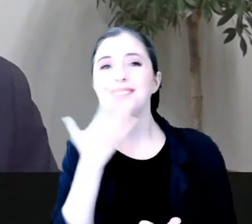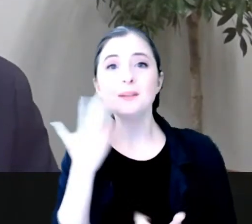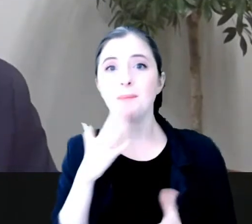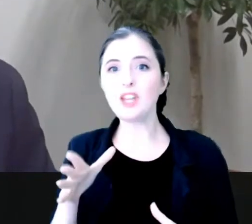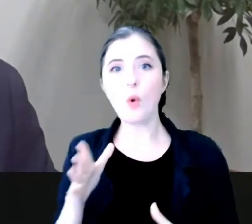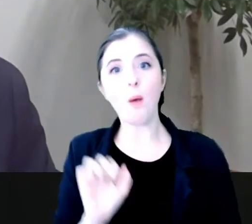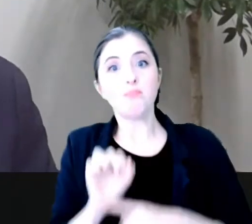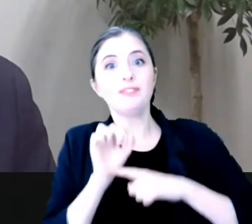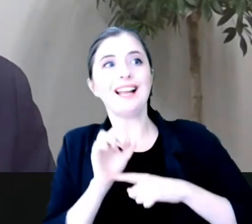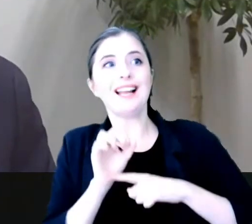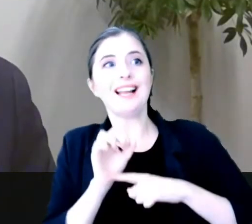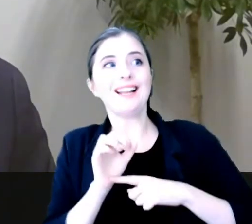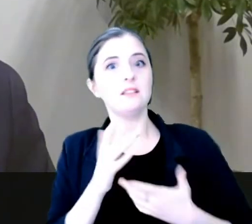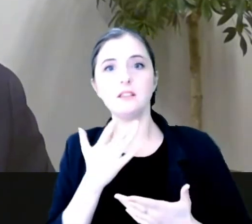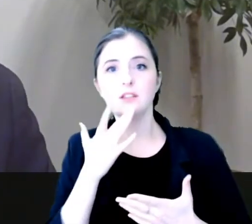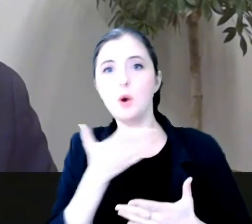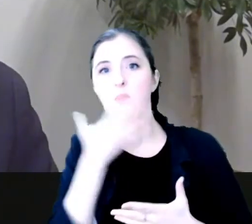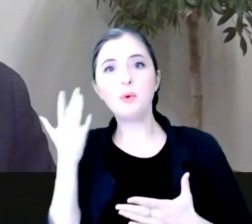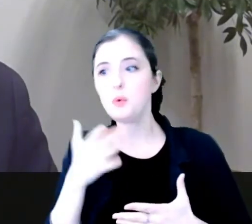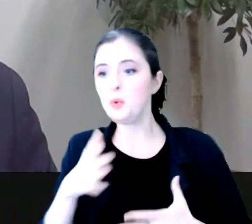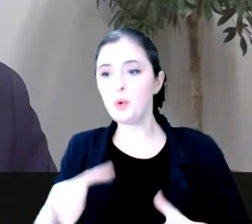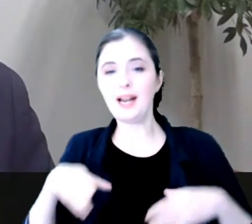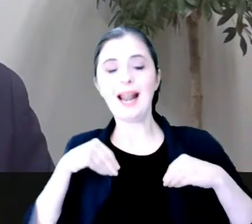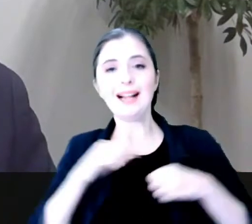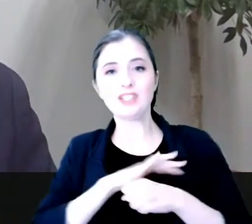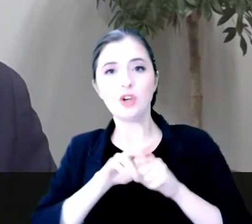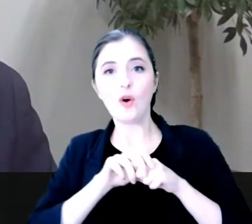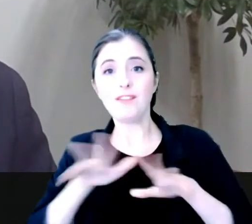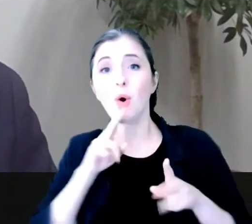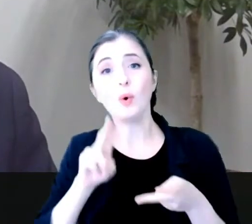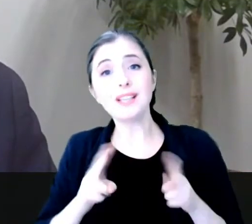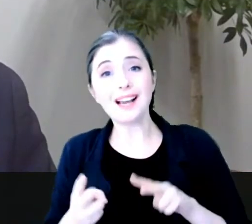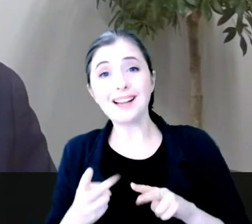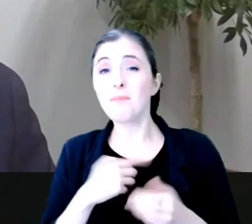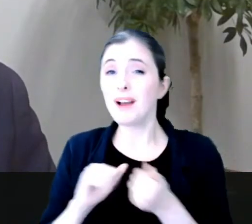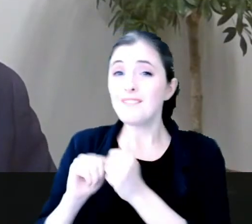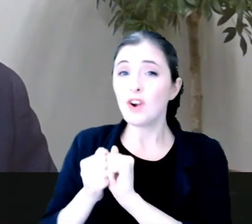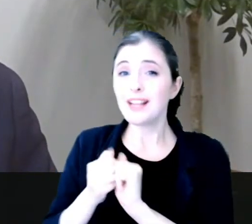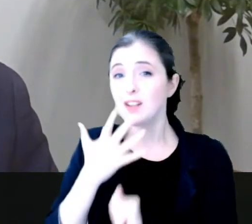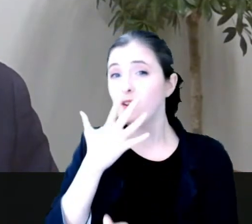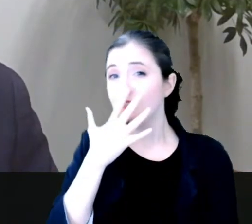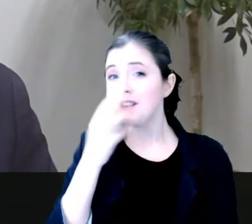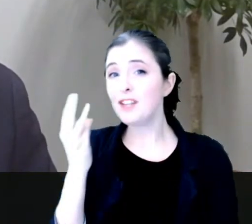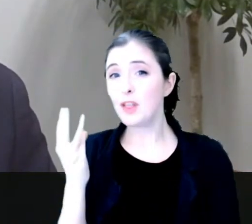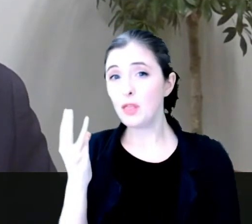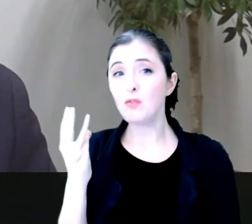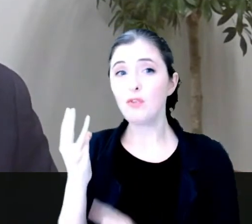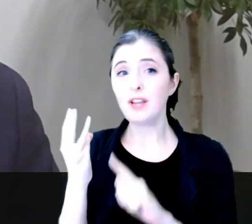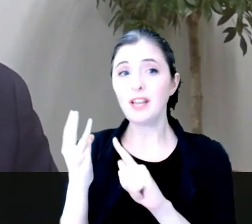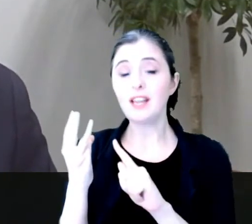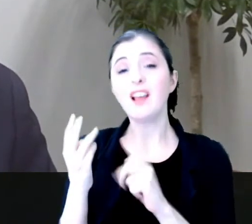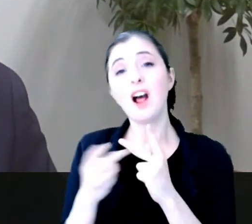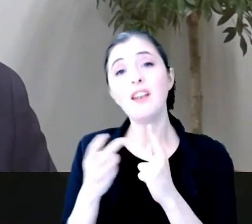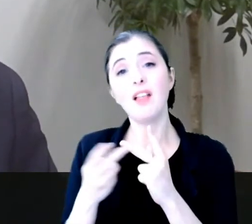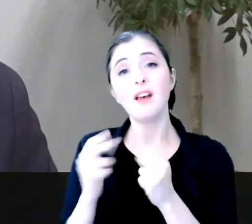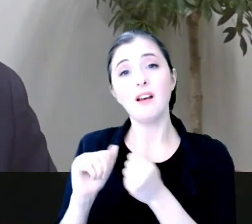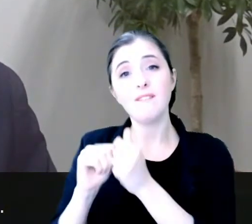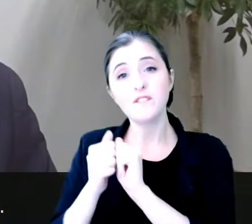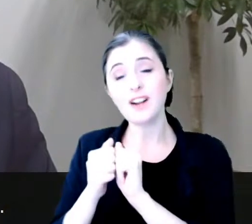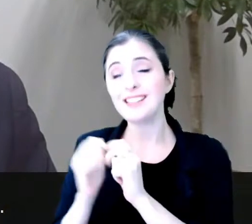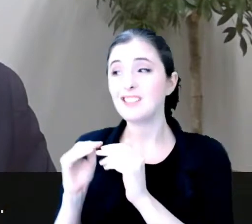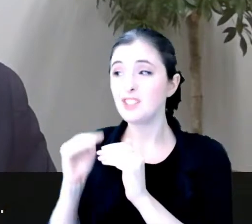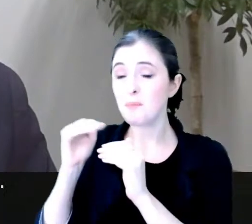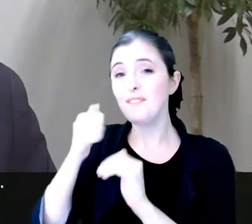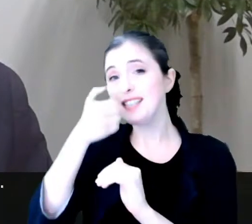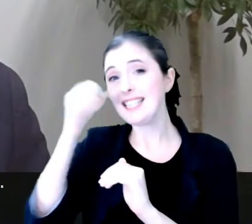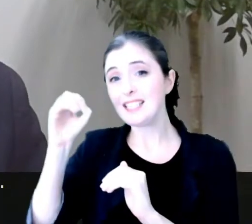losing their lives. Two of my friends, one aged 53 and one just above 60, have lost their lives. And